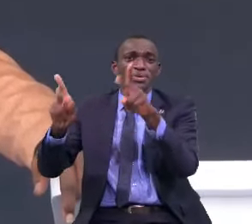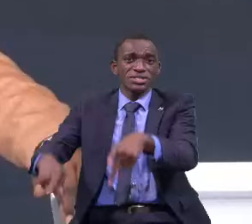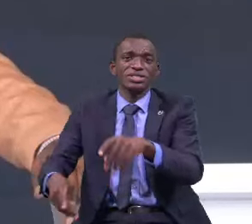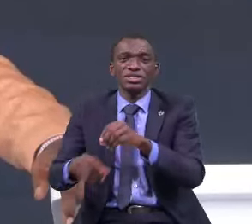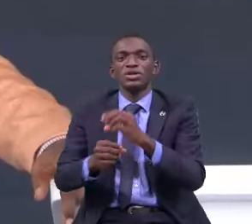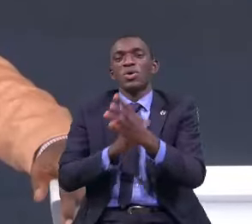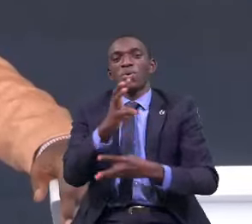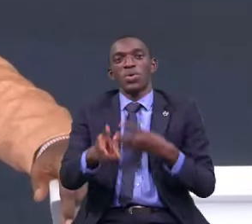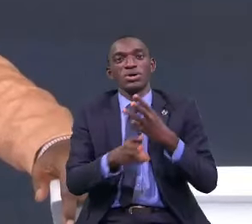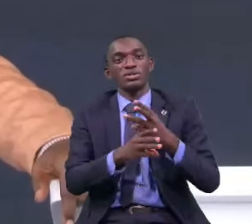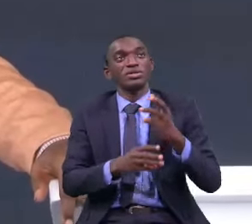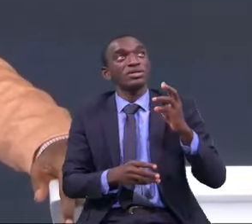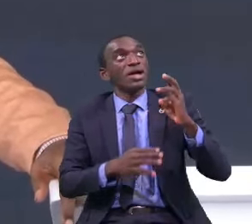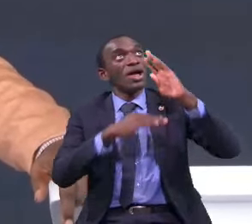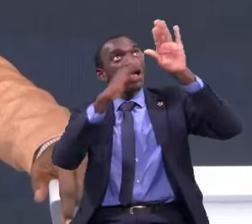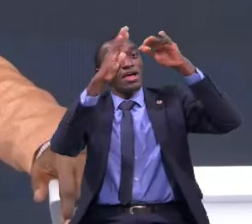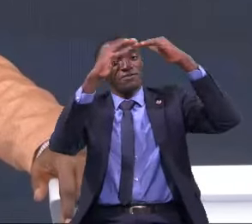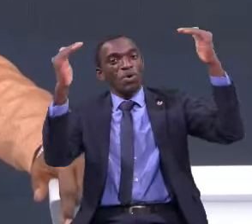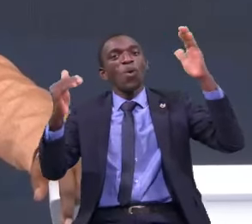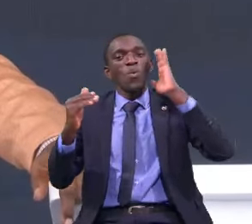Heaven will smile at you.